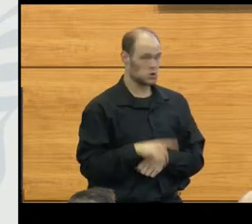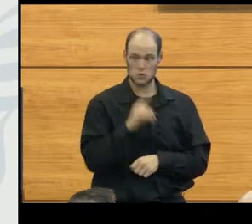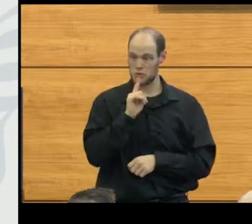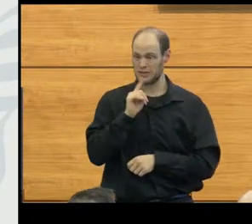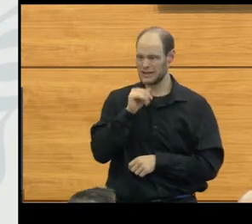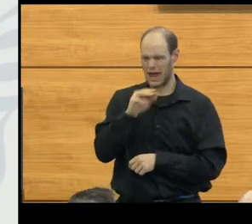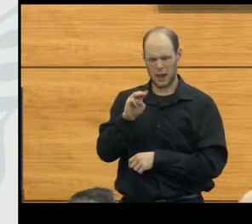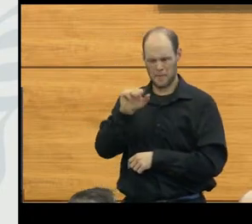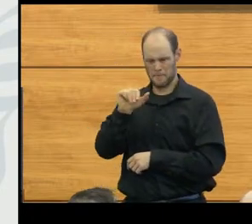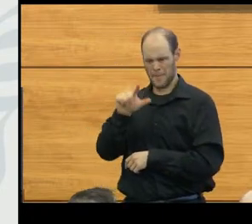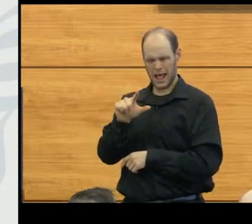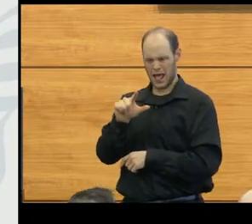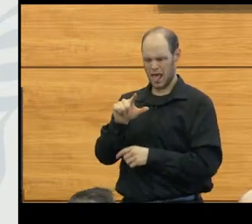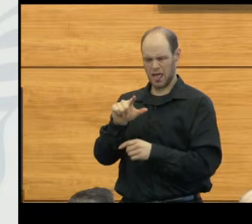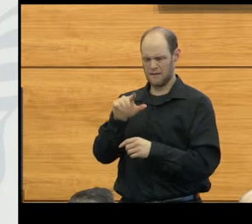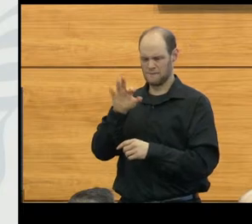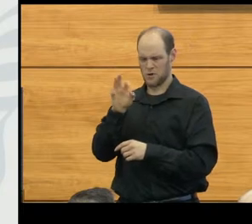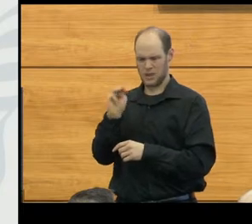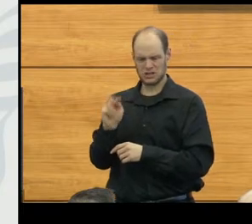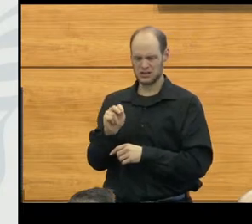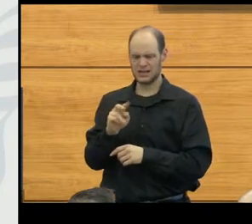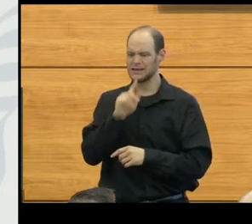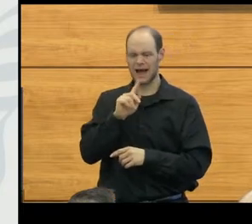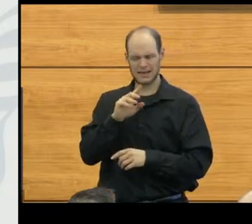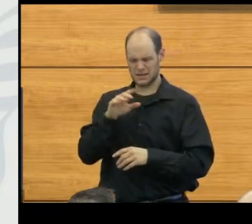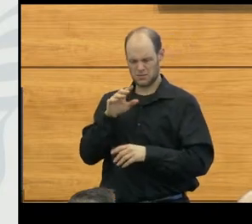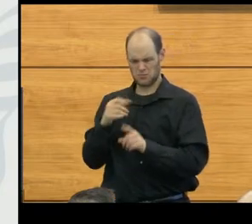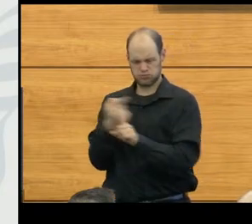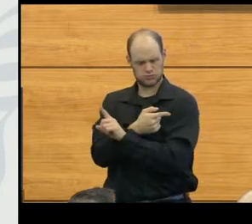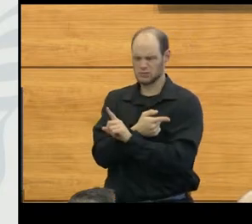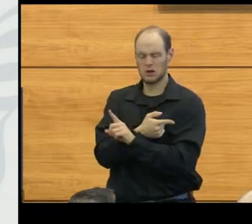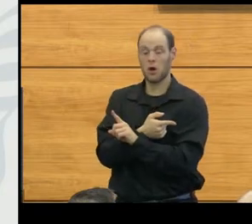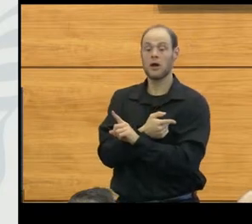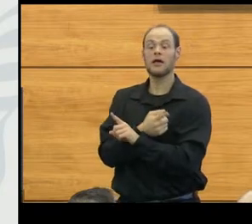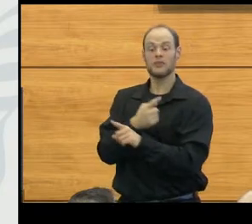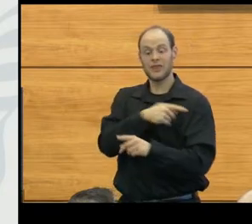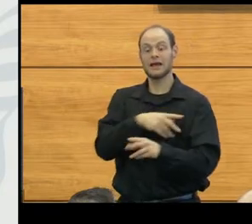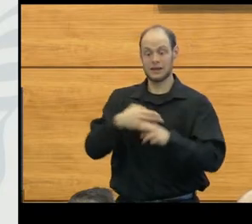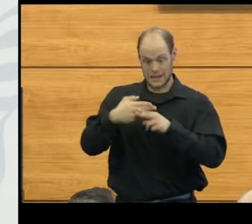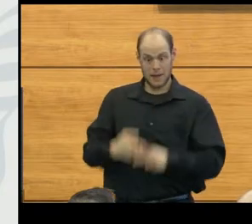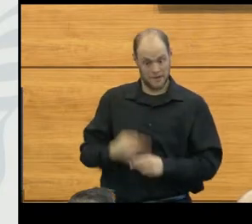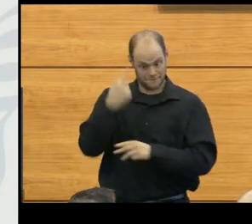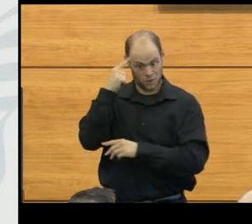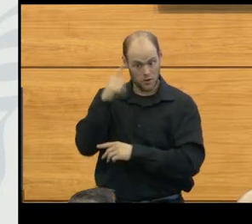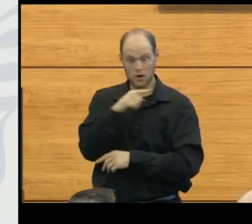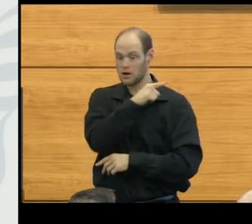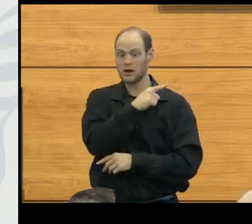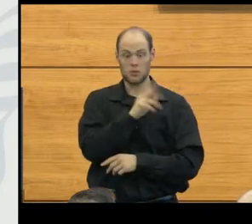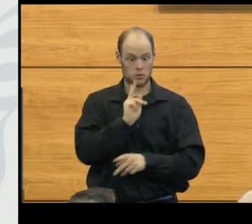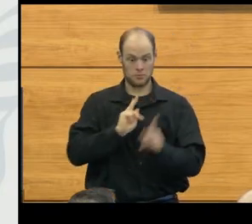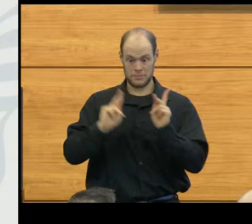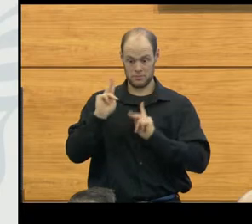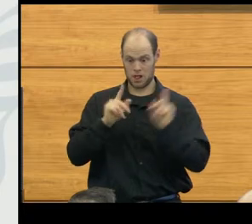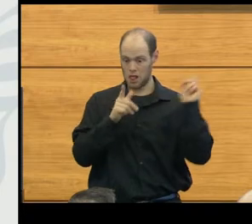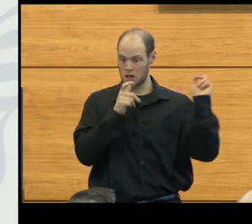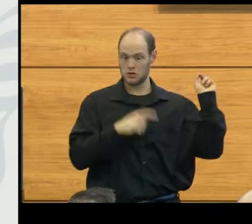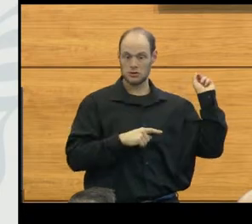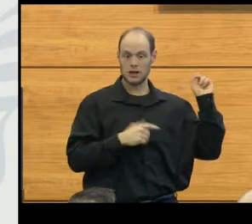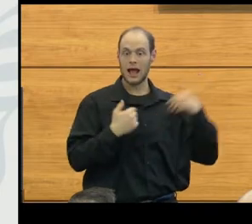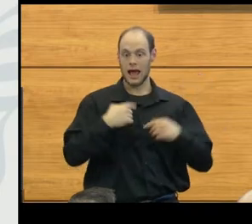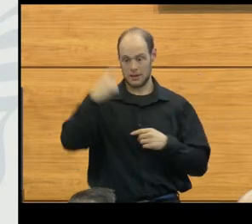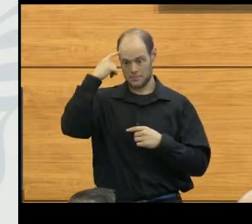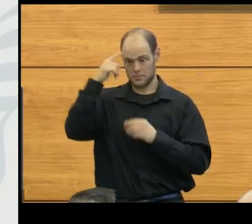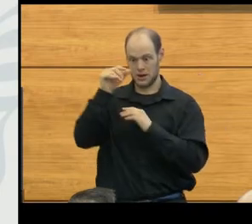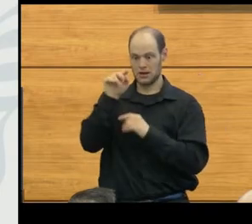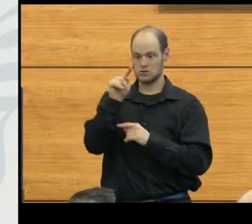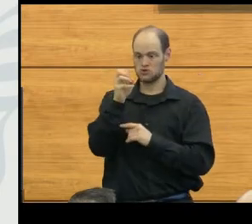a malformation that these individuals named the cerebellar ectopia for, but it was because these people had either brain tumors